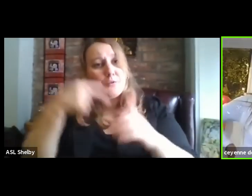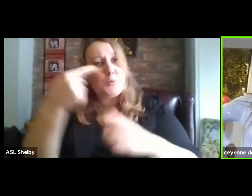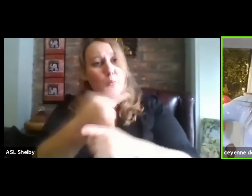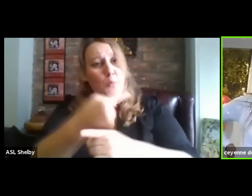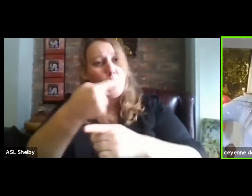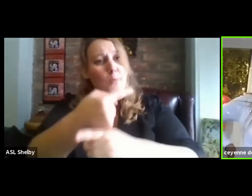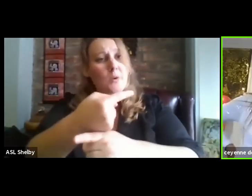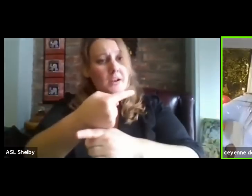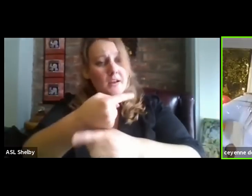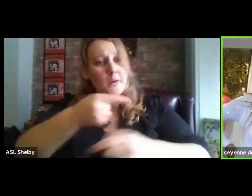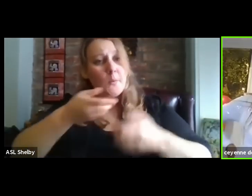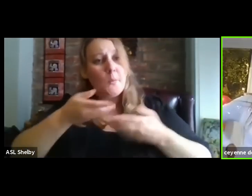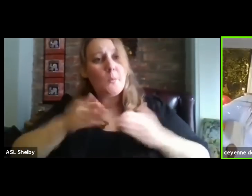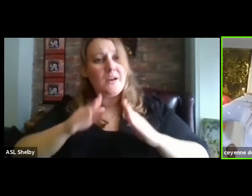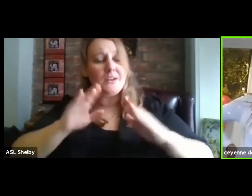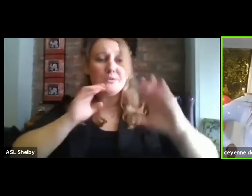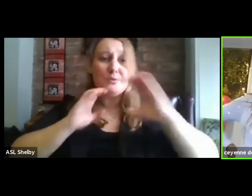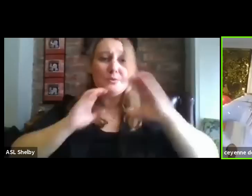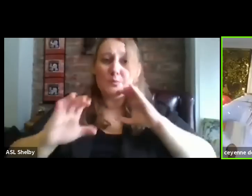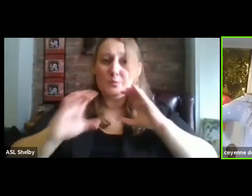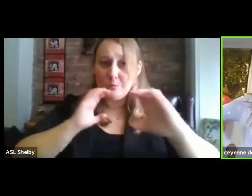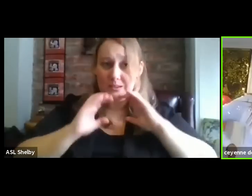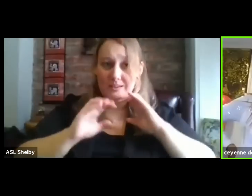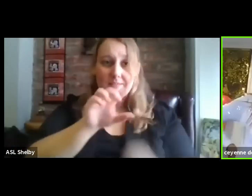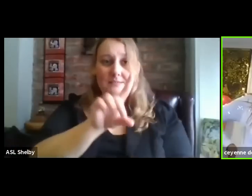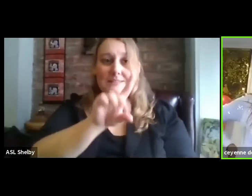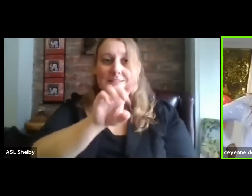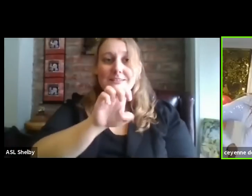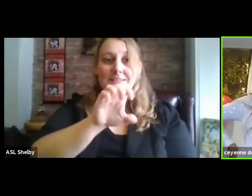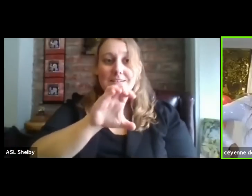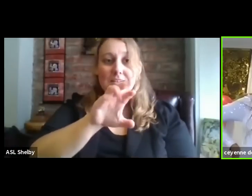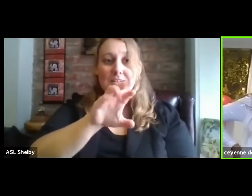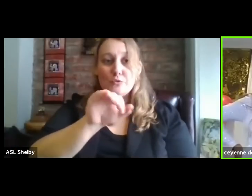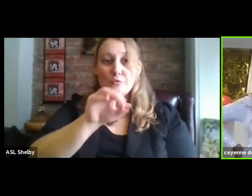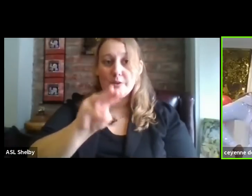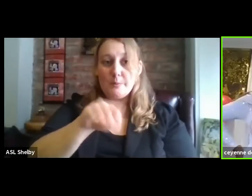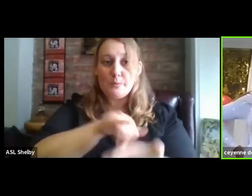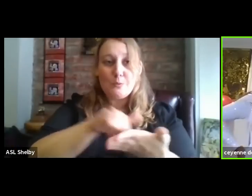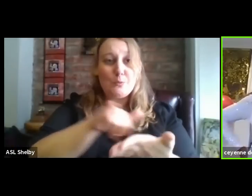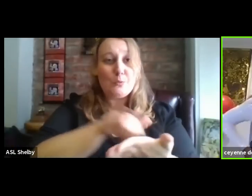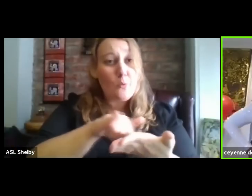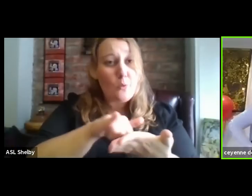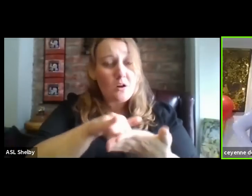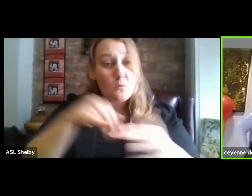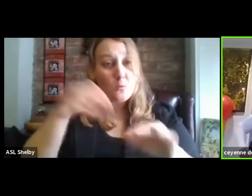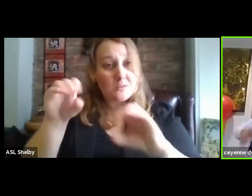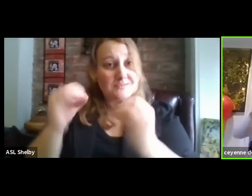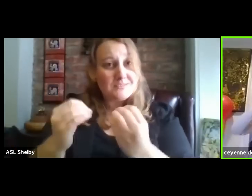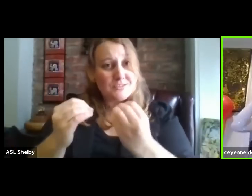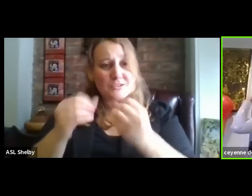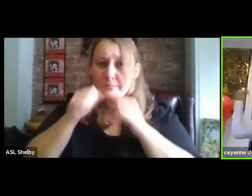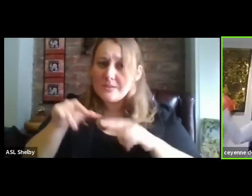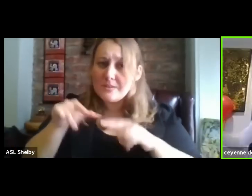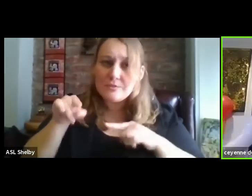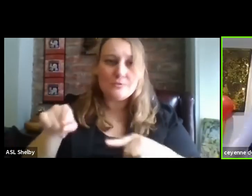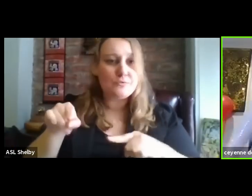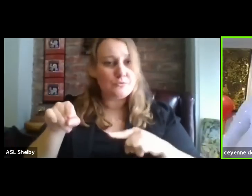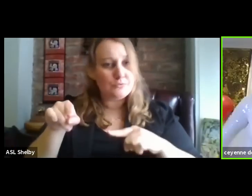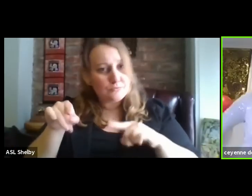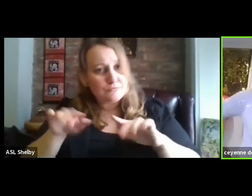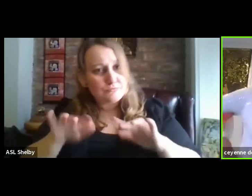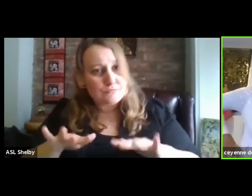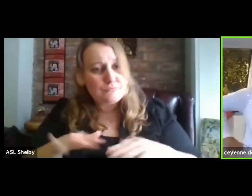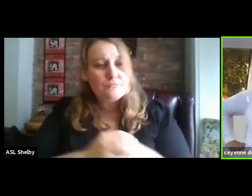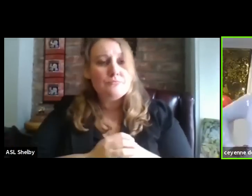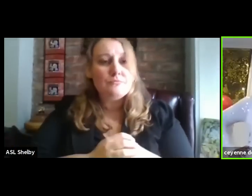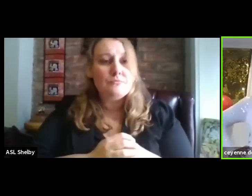New York, God bless y'all, because y'all were the people that wouldn't give me access for 2 years. And I am a person helping